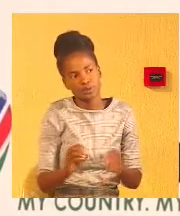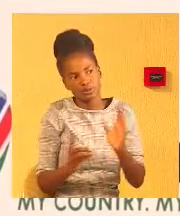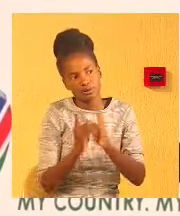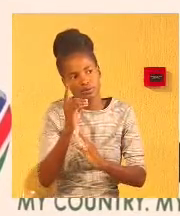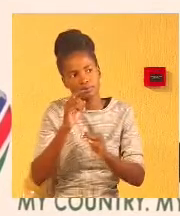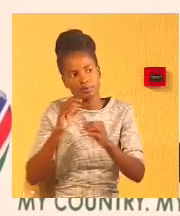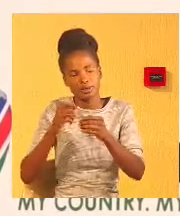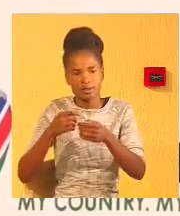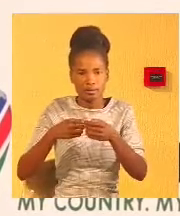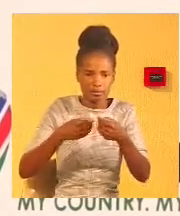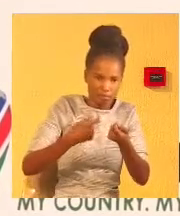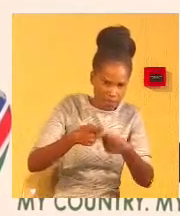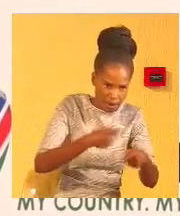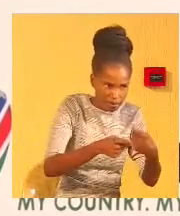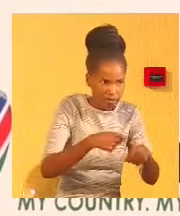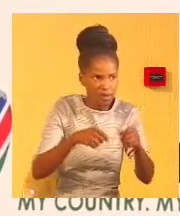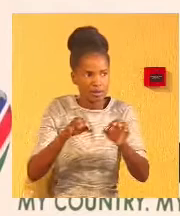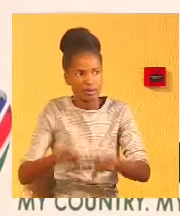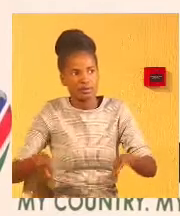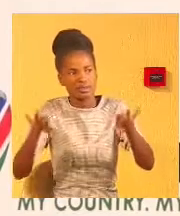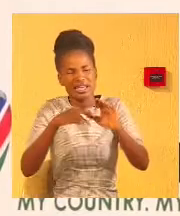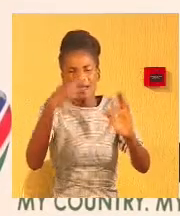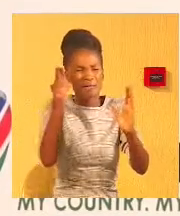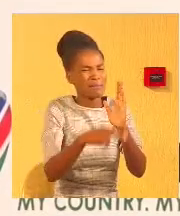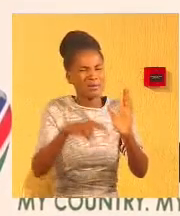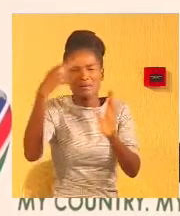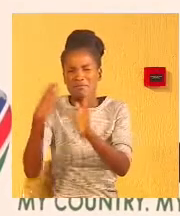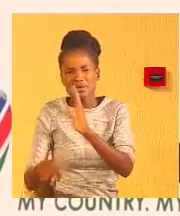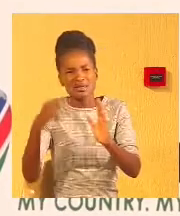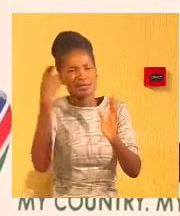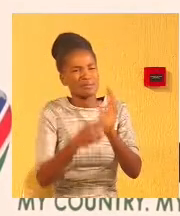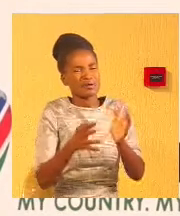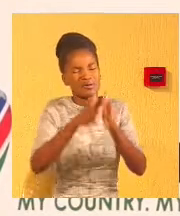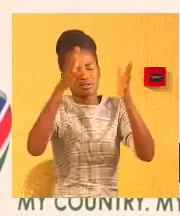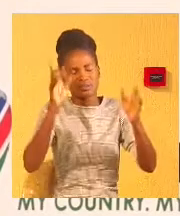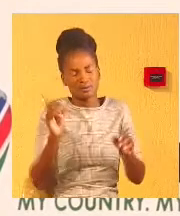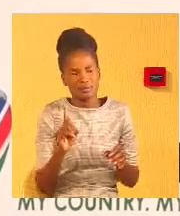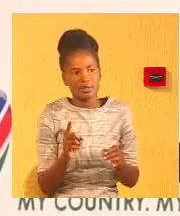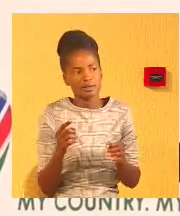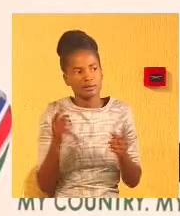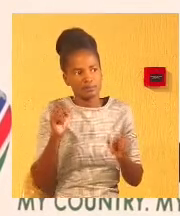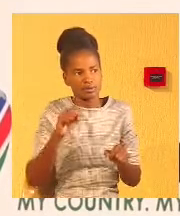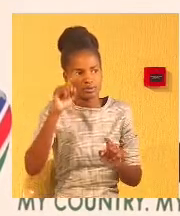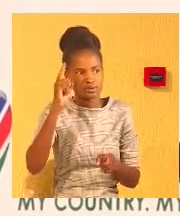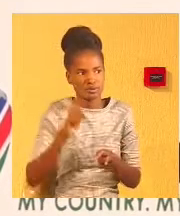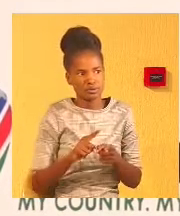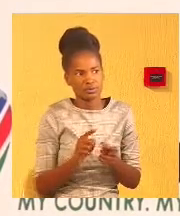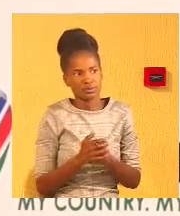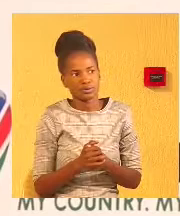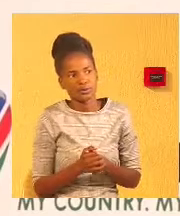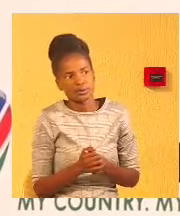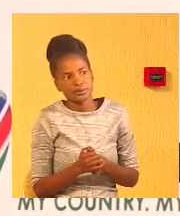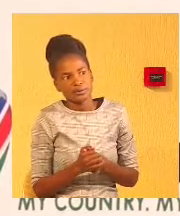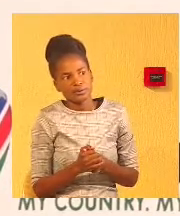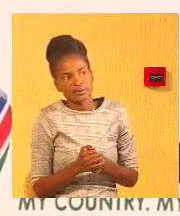have to develop markets that are less restrictive so that we can reduce the cost to the farmers